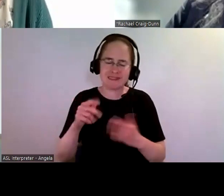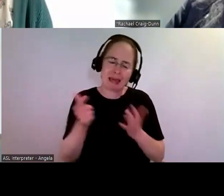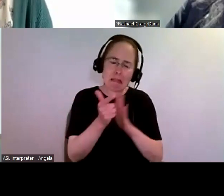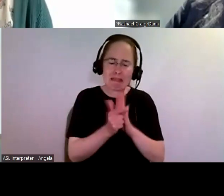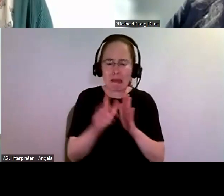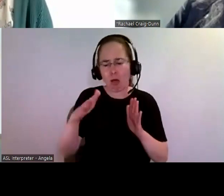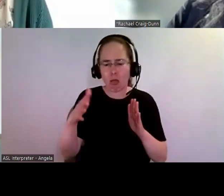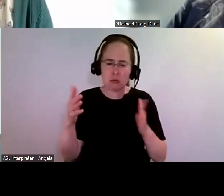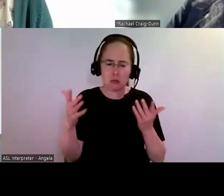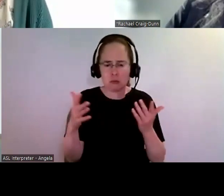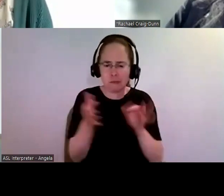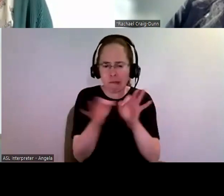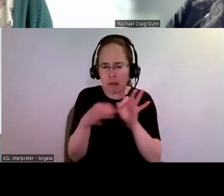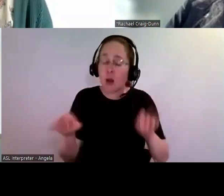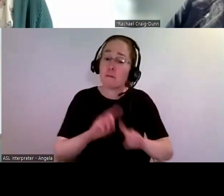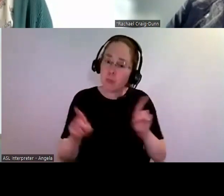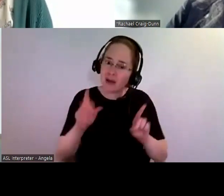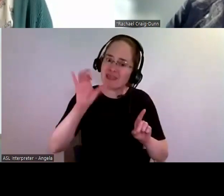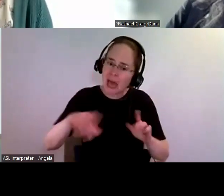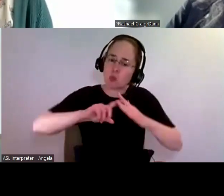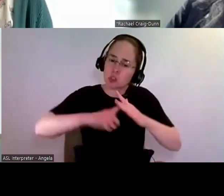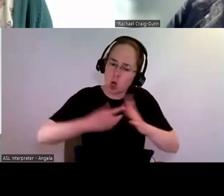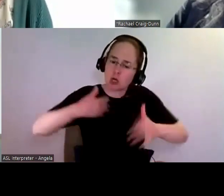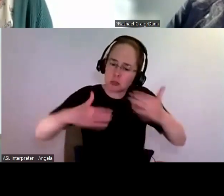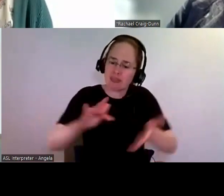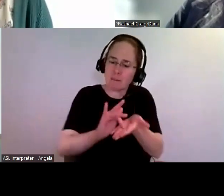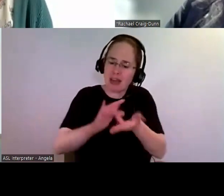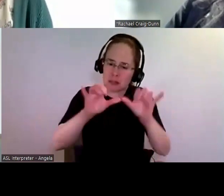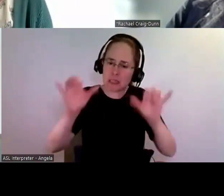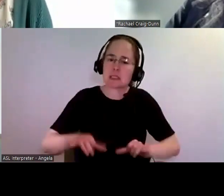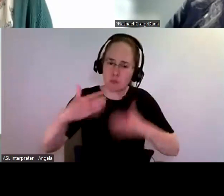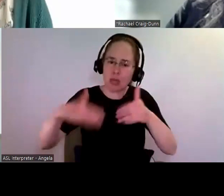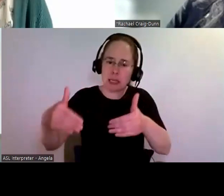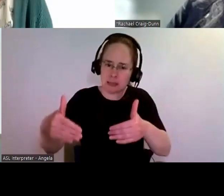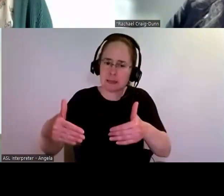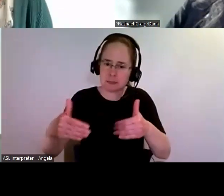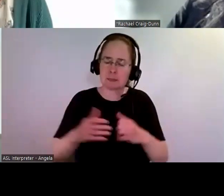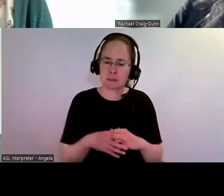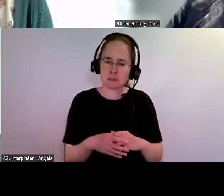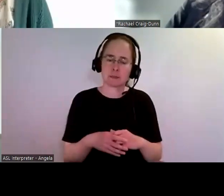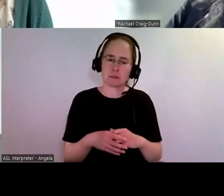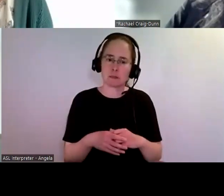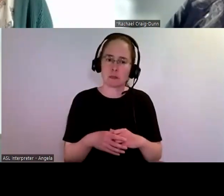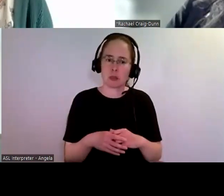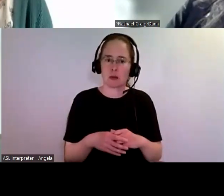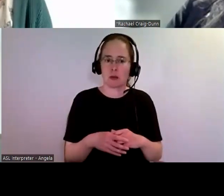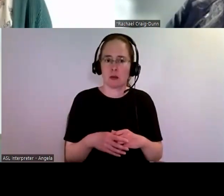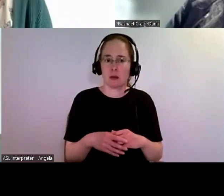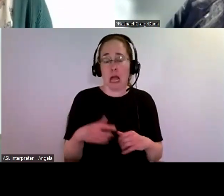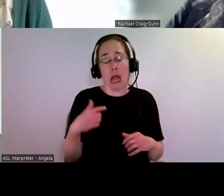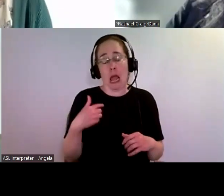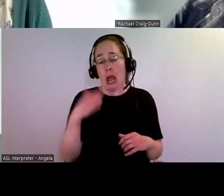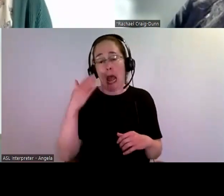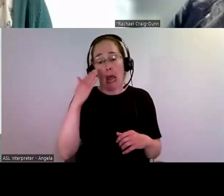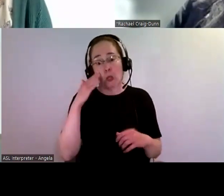sounding, but then they activate the medical system process, whatever that is, and I know ins and outs of how to